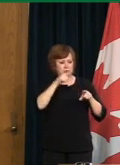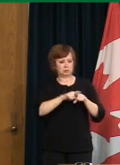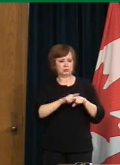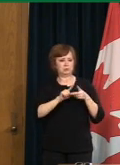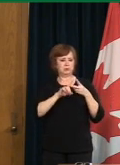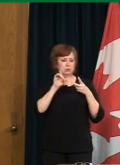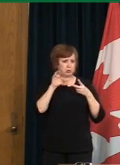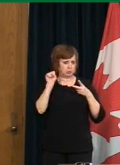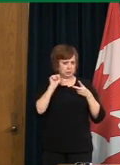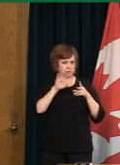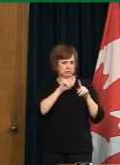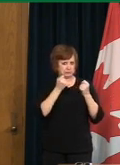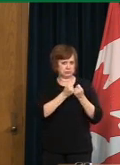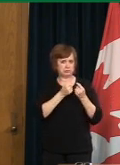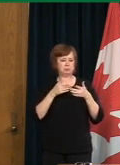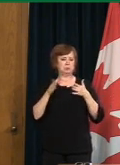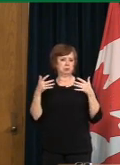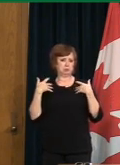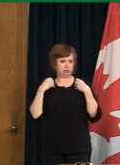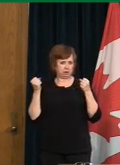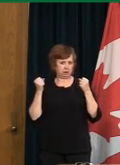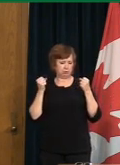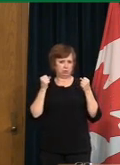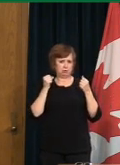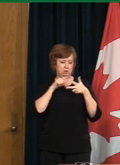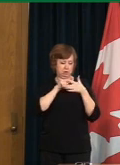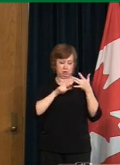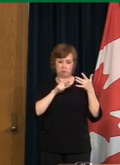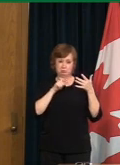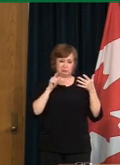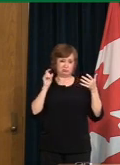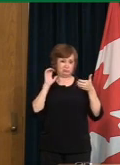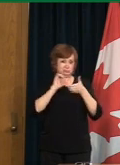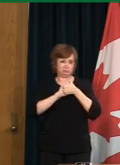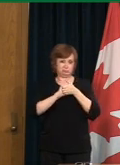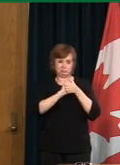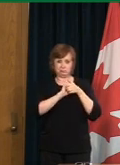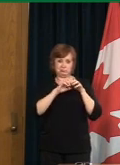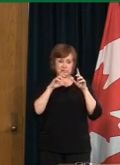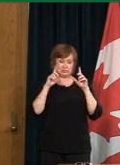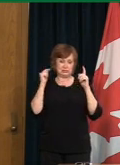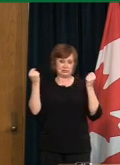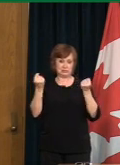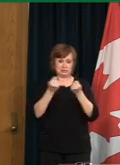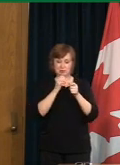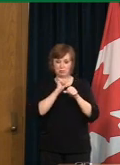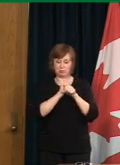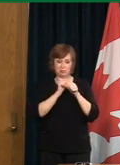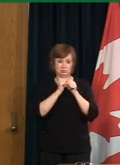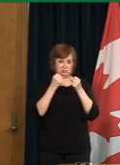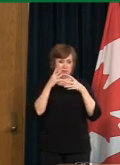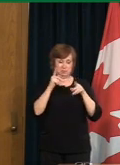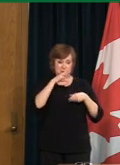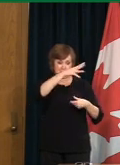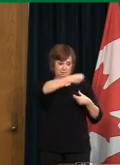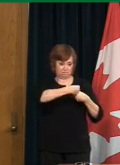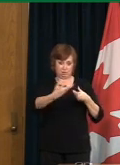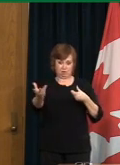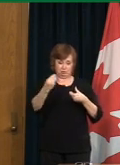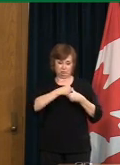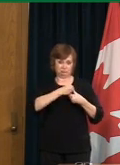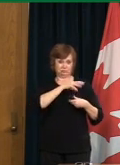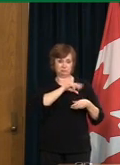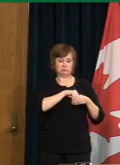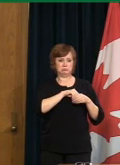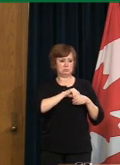Shahab's team and the public health team here in the province, where we have been able to implement some of their suggestions in what we are doing here today,